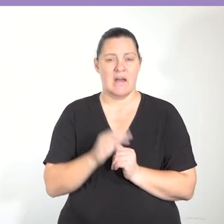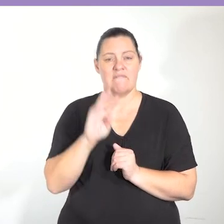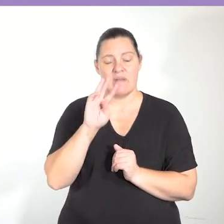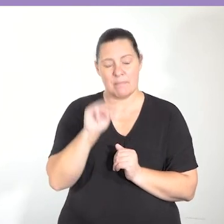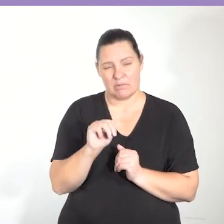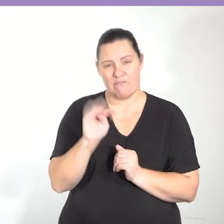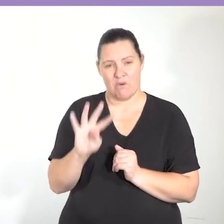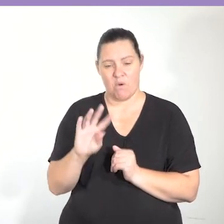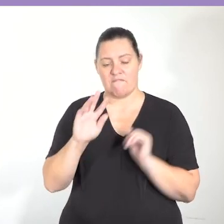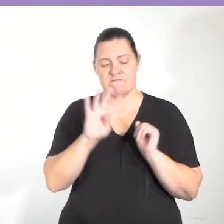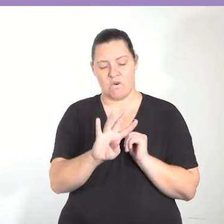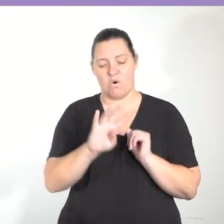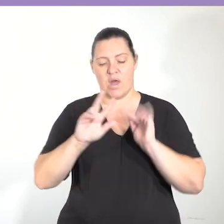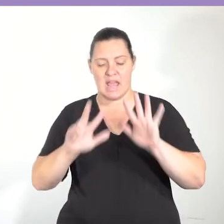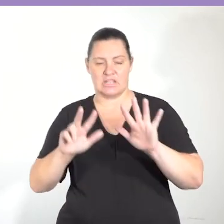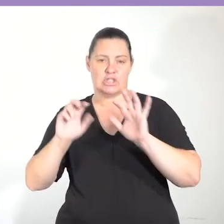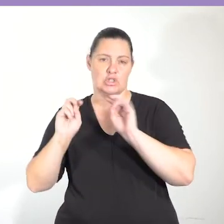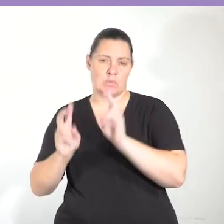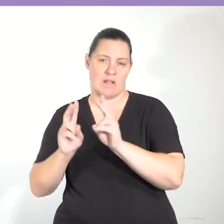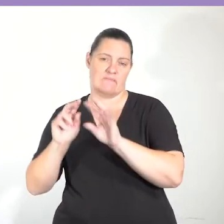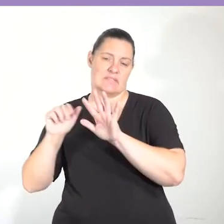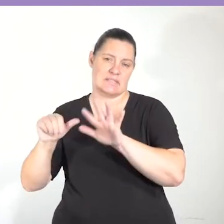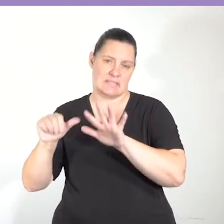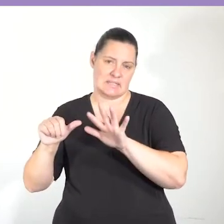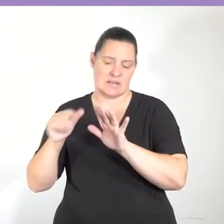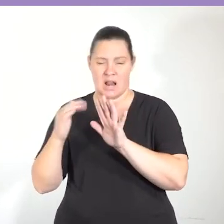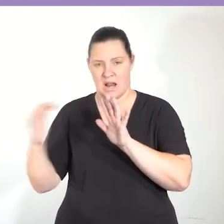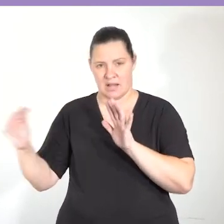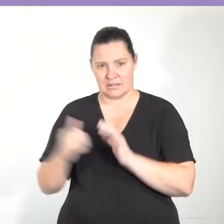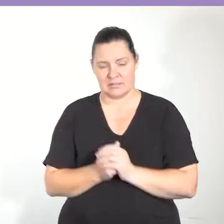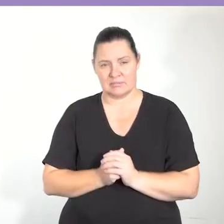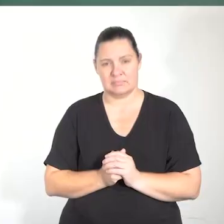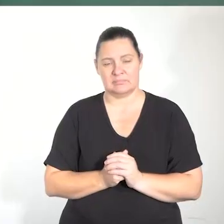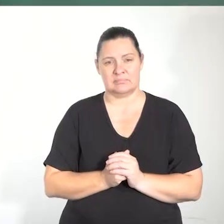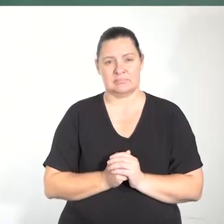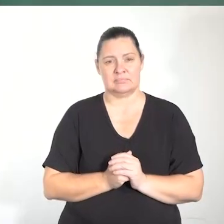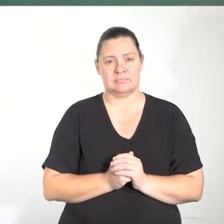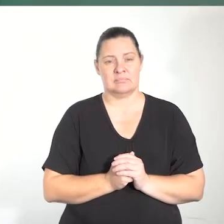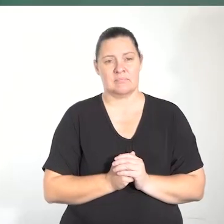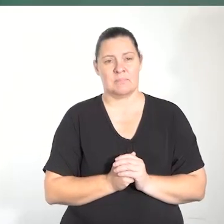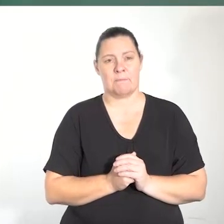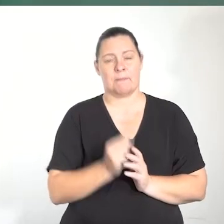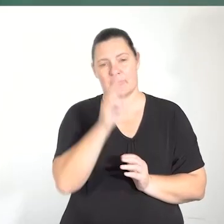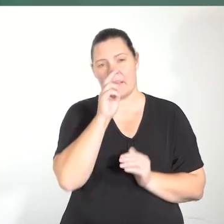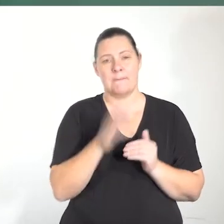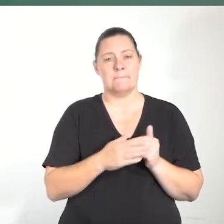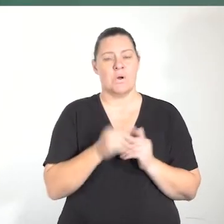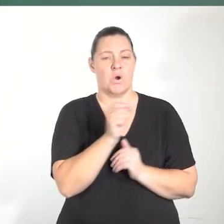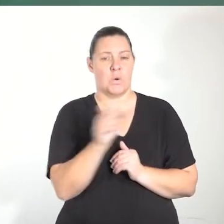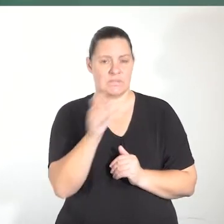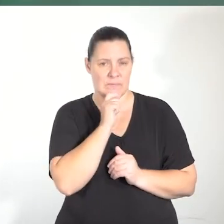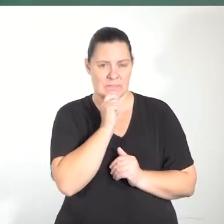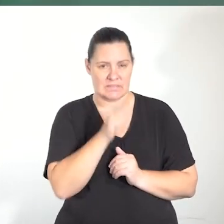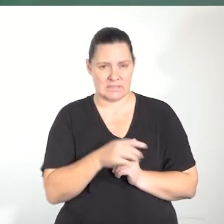4, 8, 12, 16, and so on. Let's look at more words that we are going to be using in this